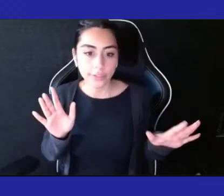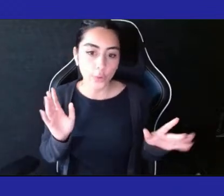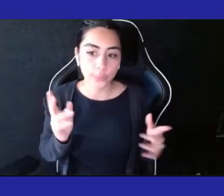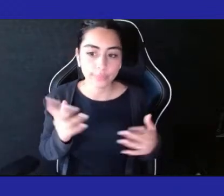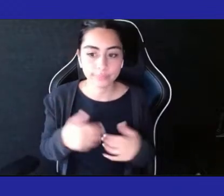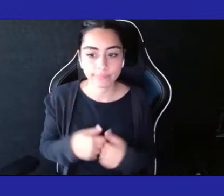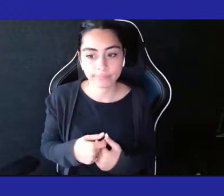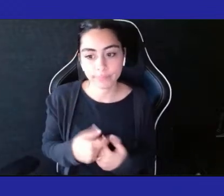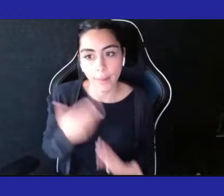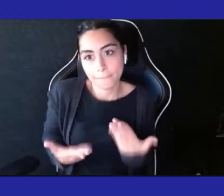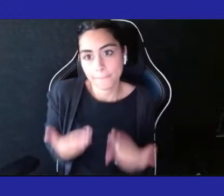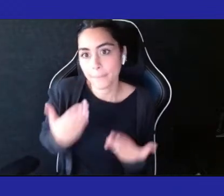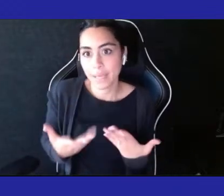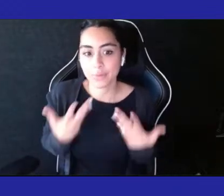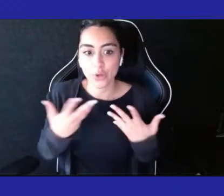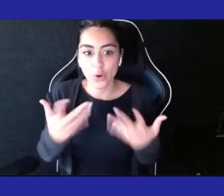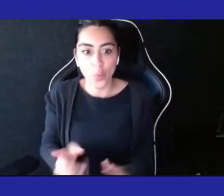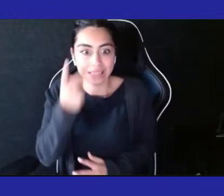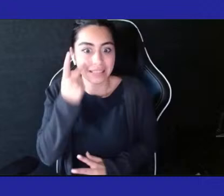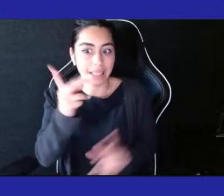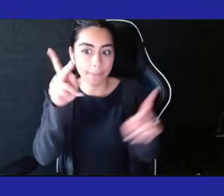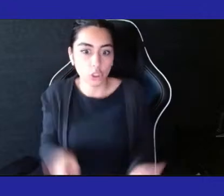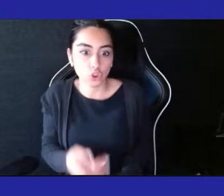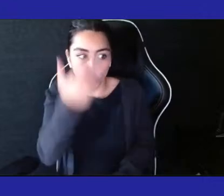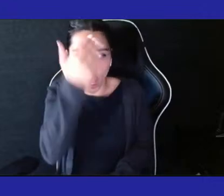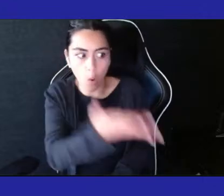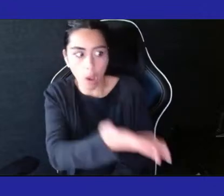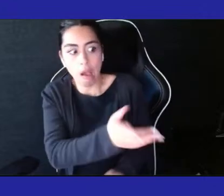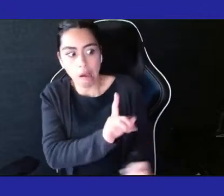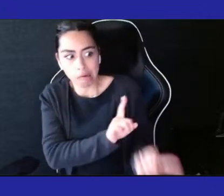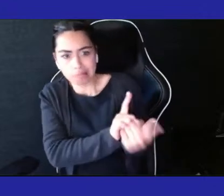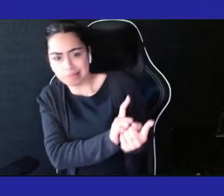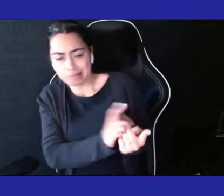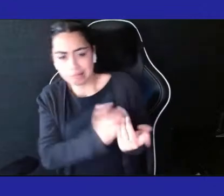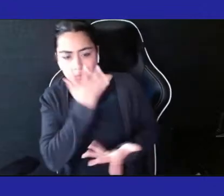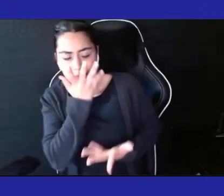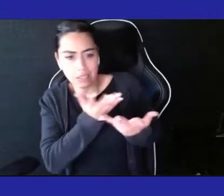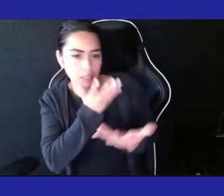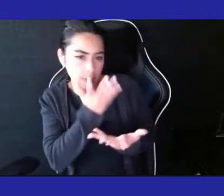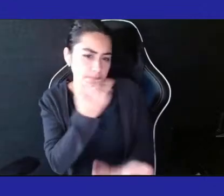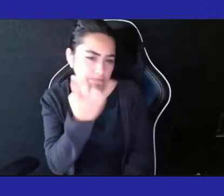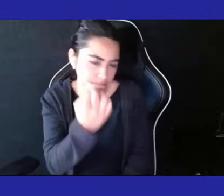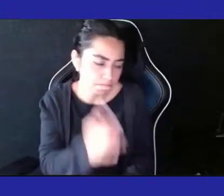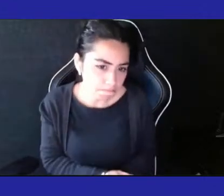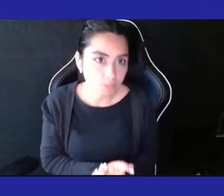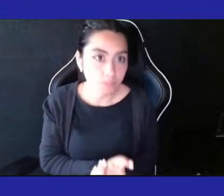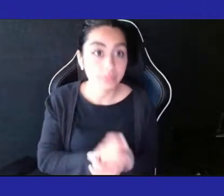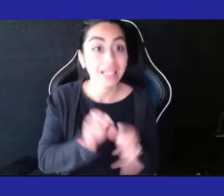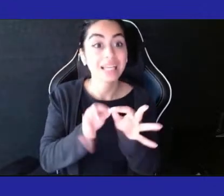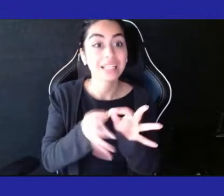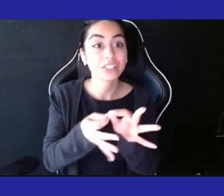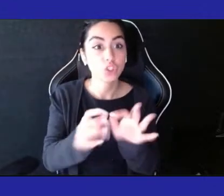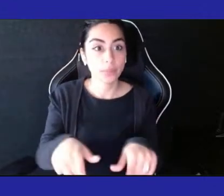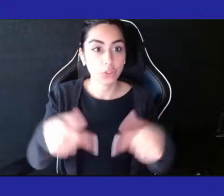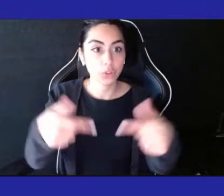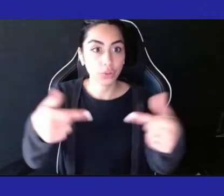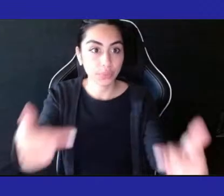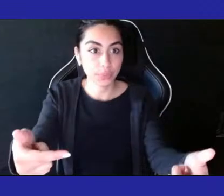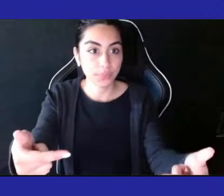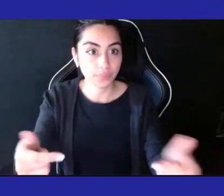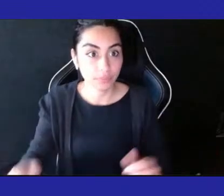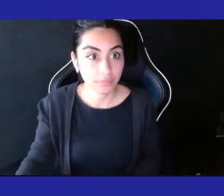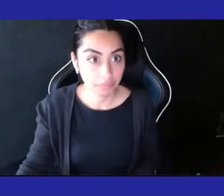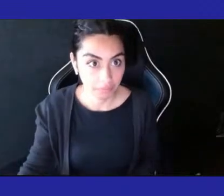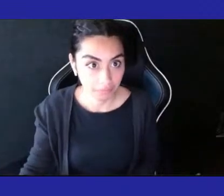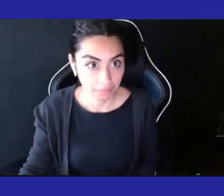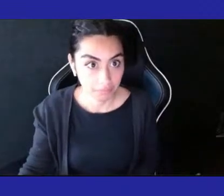or somebody sees you going into a behavioral health. Right. I had a sleep apnea exam virtually. I thought that was interesting. I wouldn't